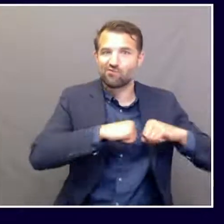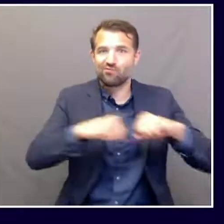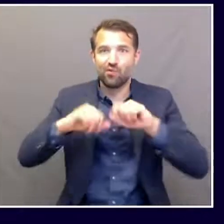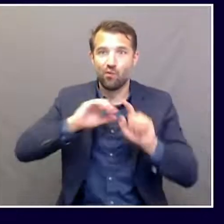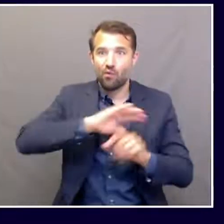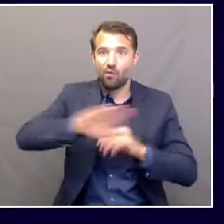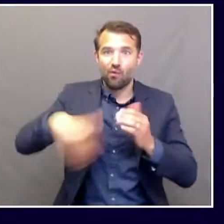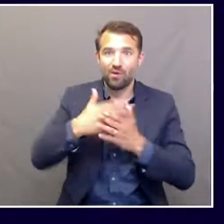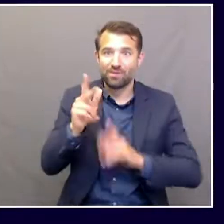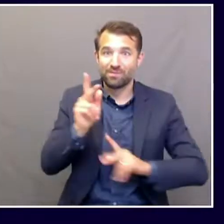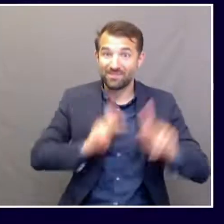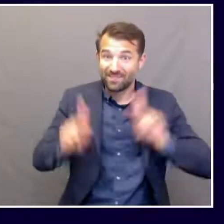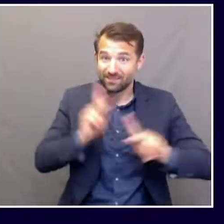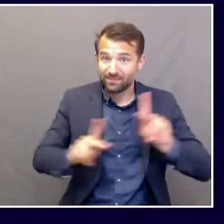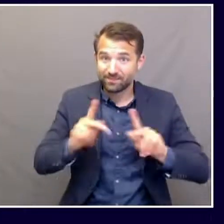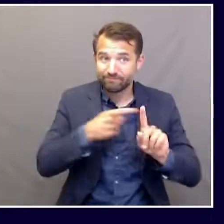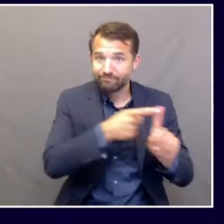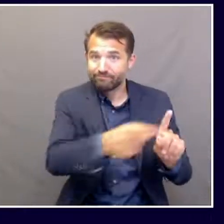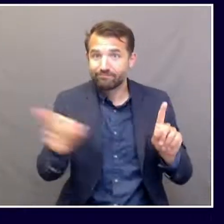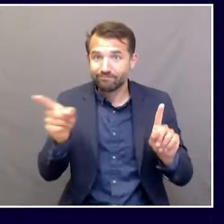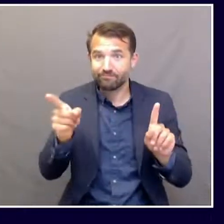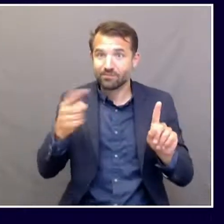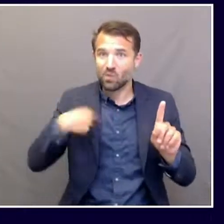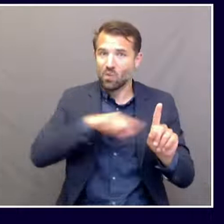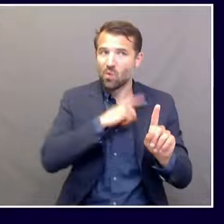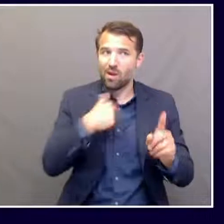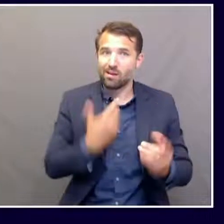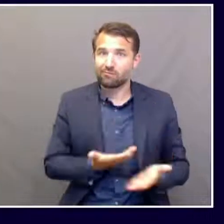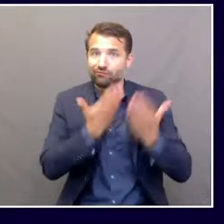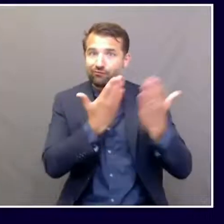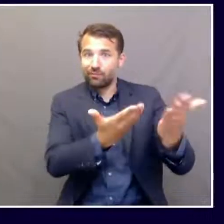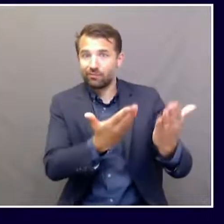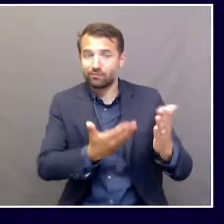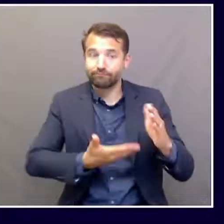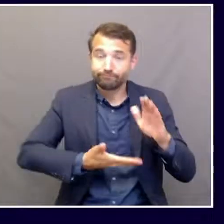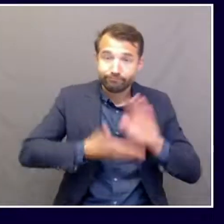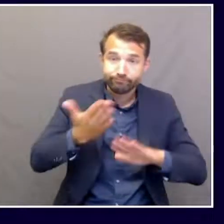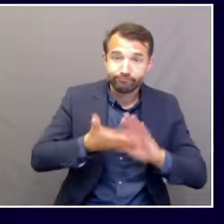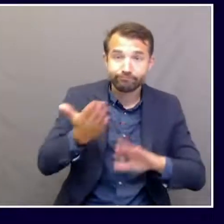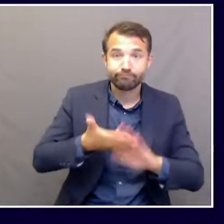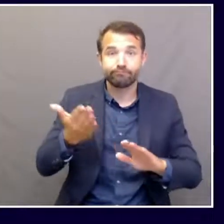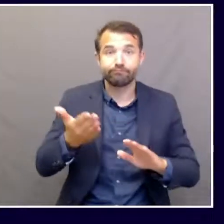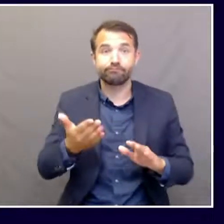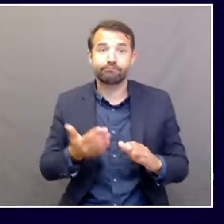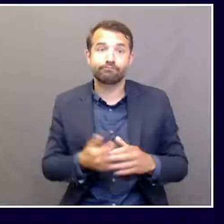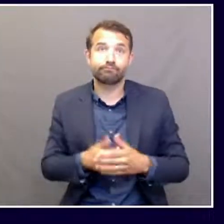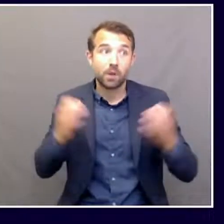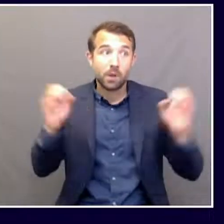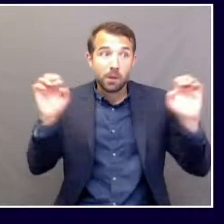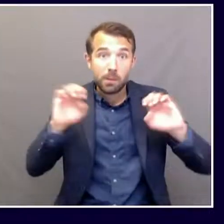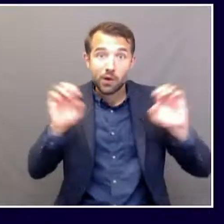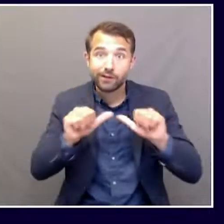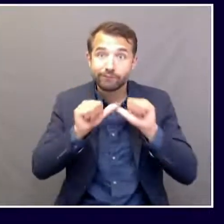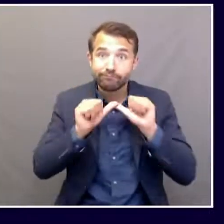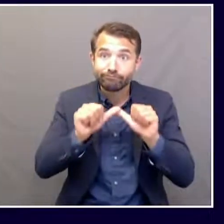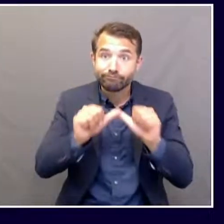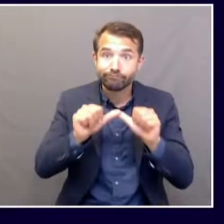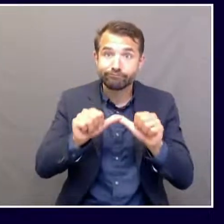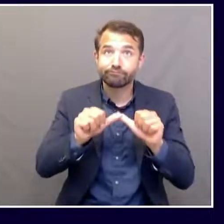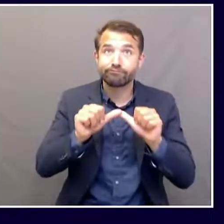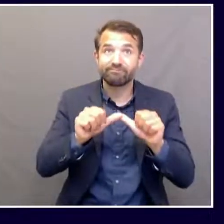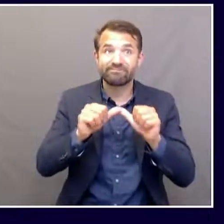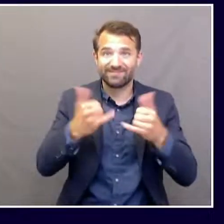we do make these recommendations, we always look at the qualitative as well as the quantitative data to see what's going on and what we